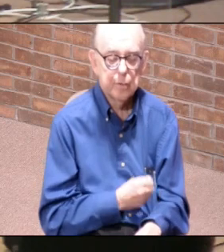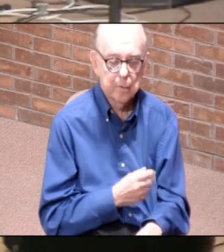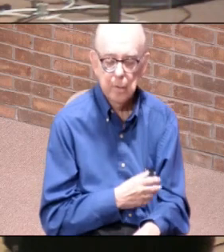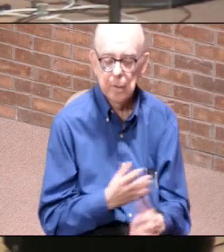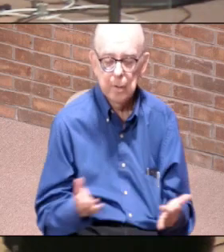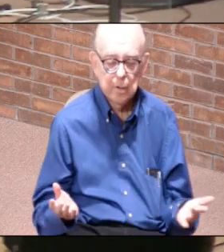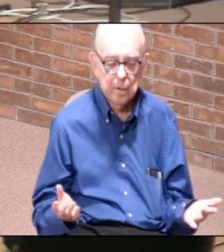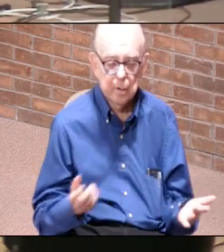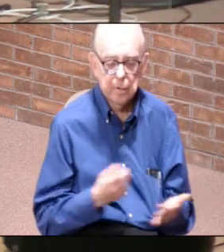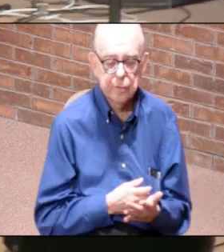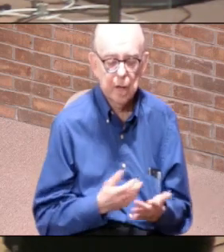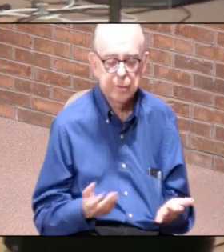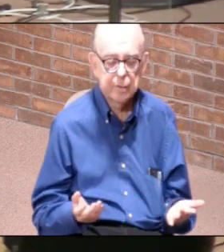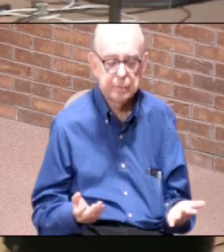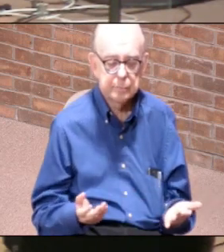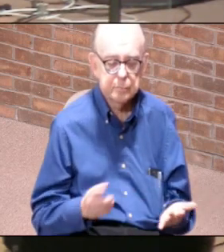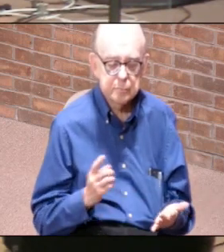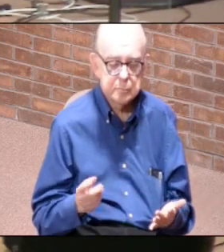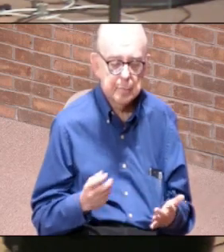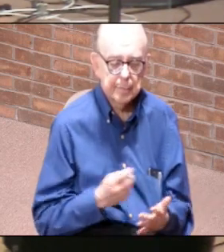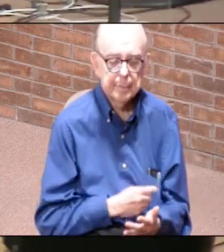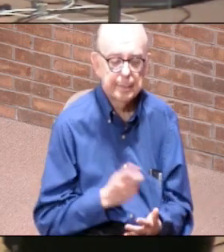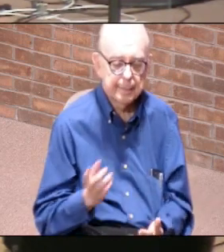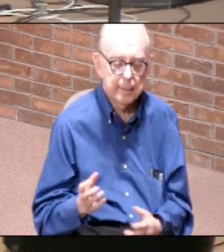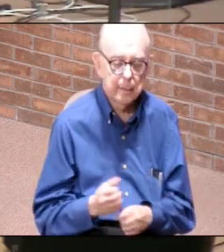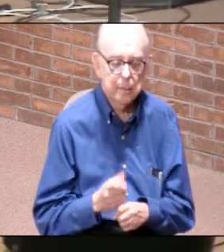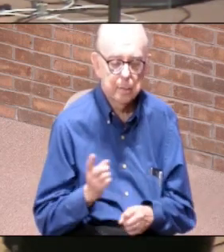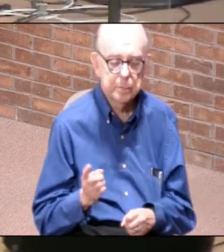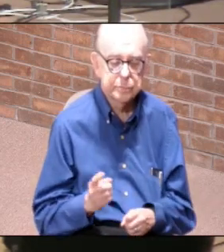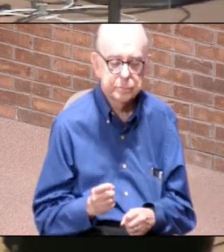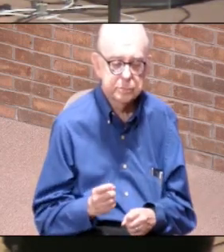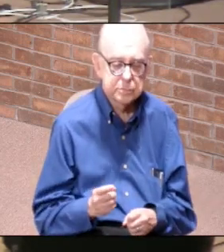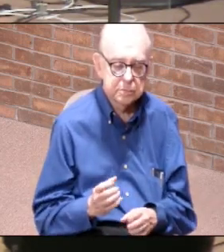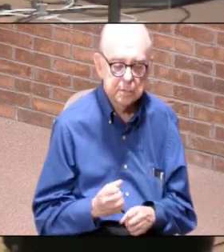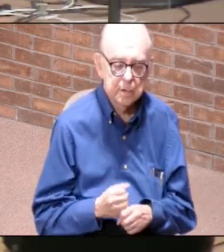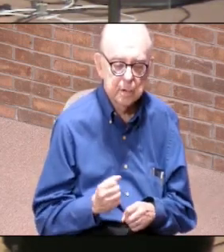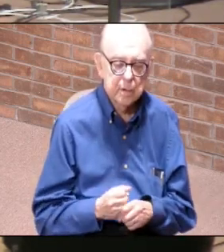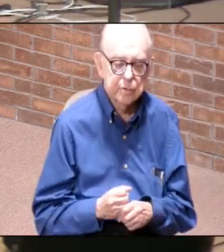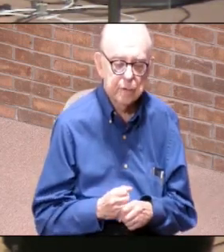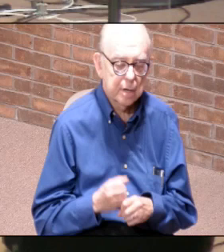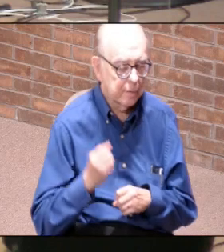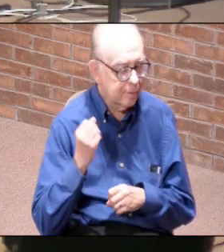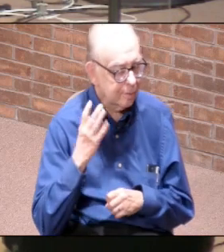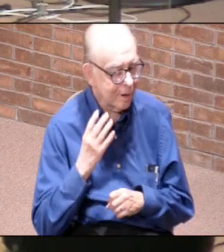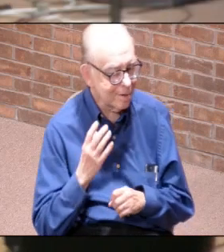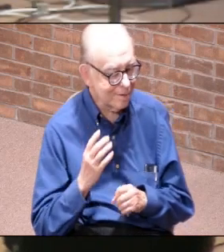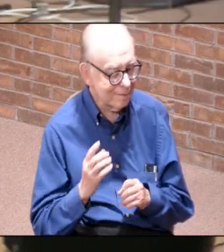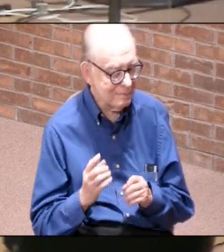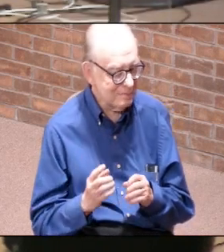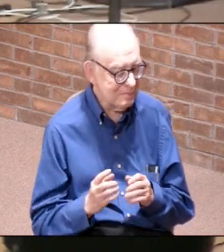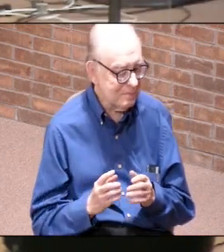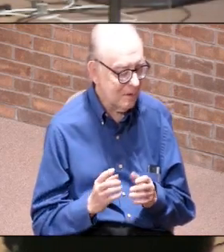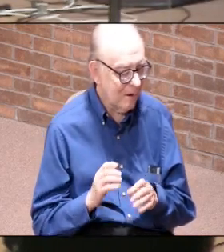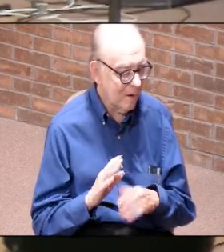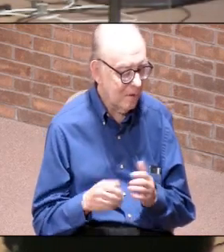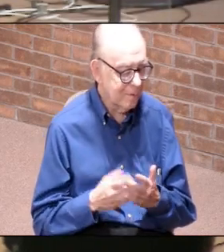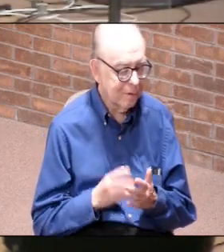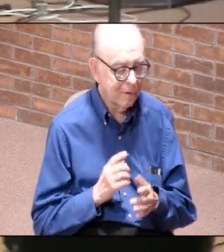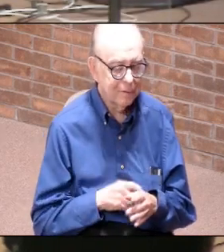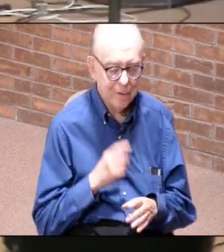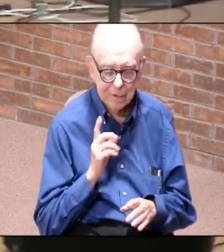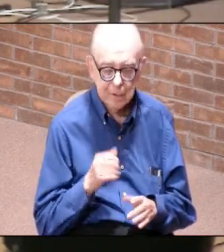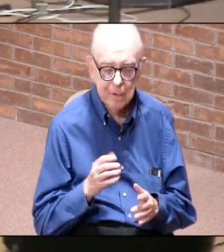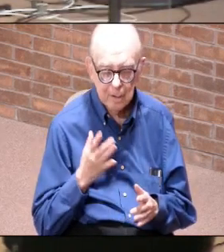or any other shots. The only shots that we'll get is a little shot of grace every once in a while. No, we won't even need